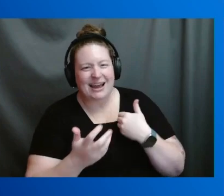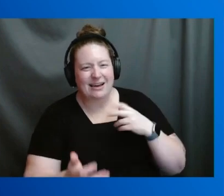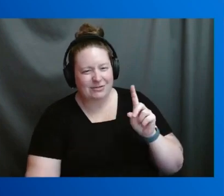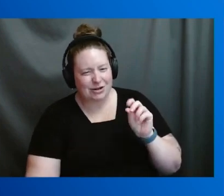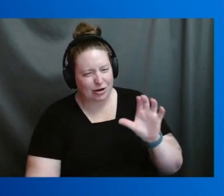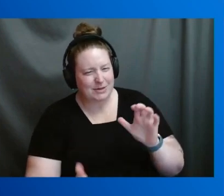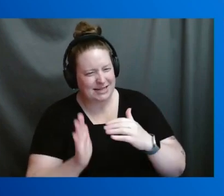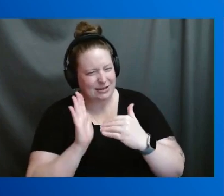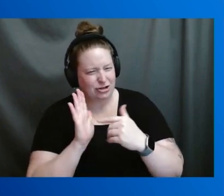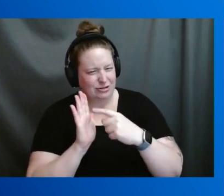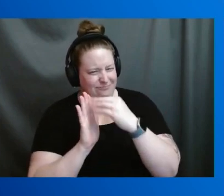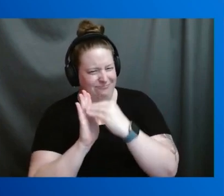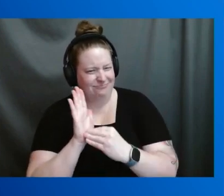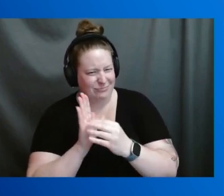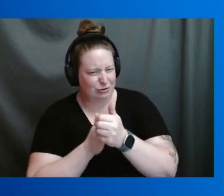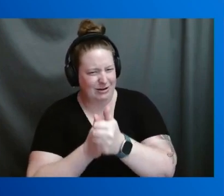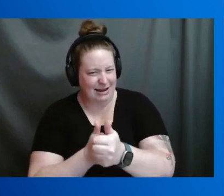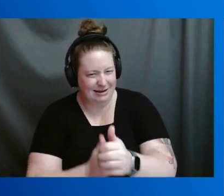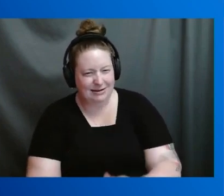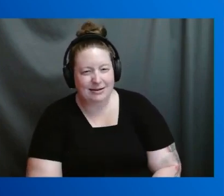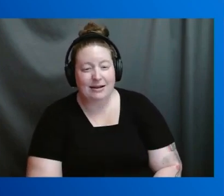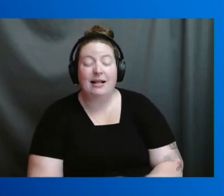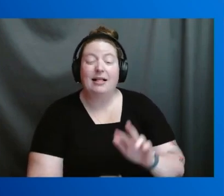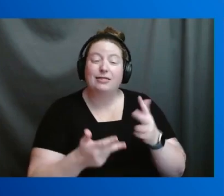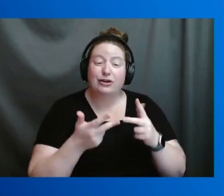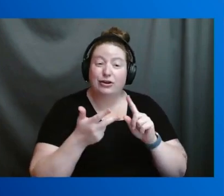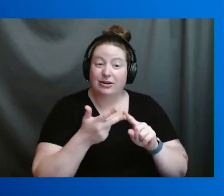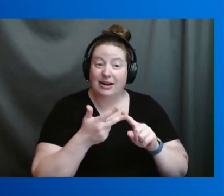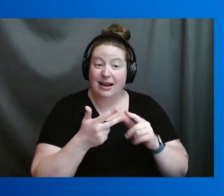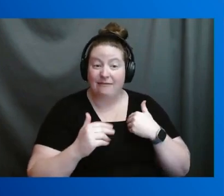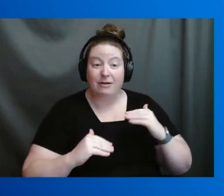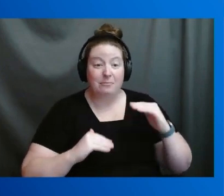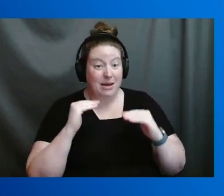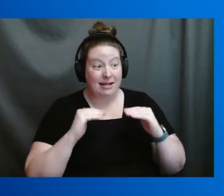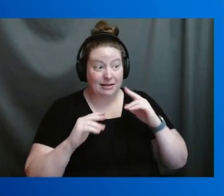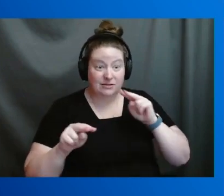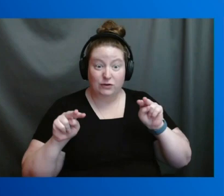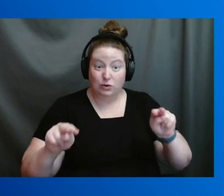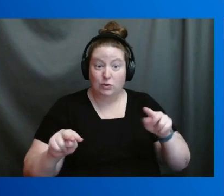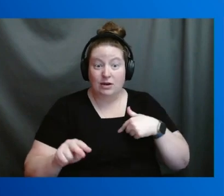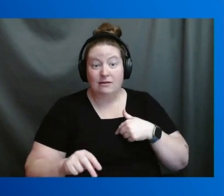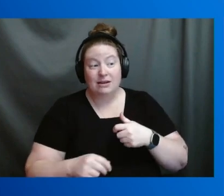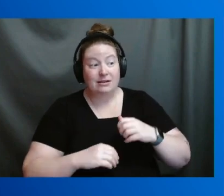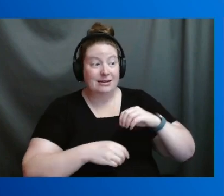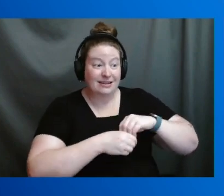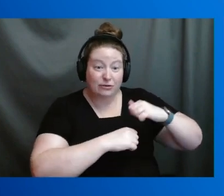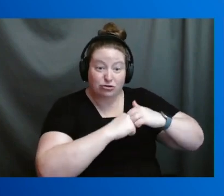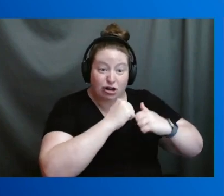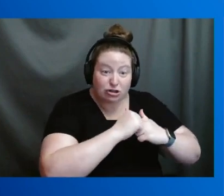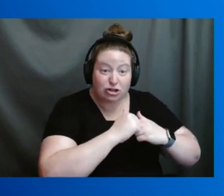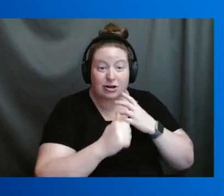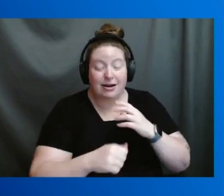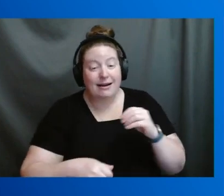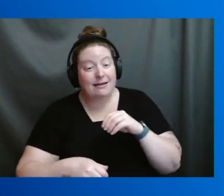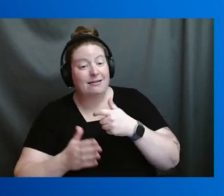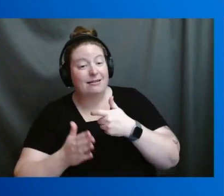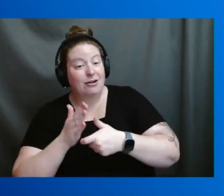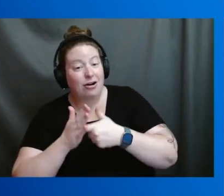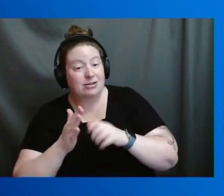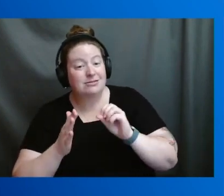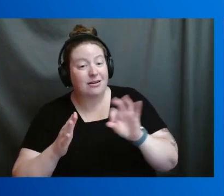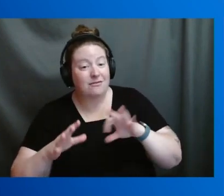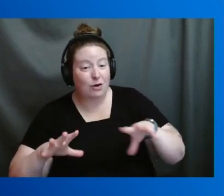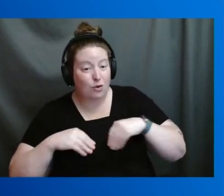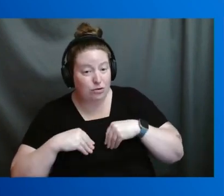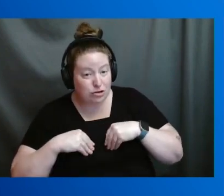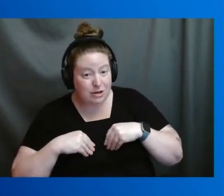then third, have a balanced view about both infrastructure cost and cost of ownership, so that you're making a more holistic decision on what's best for